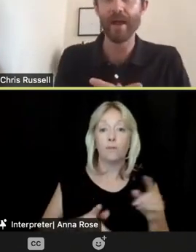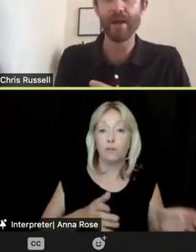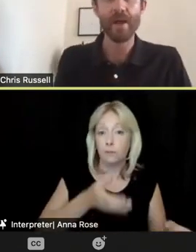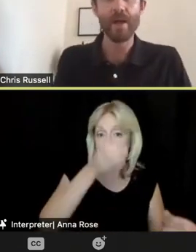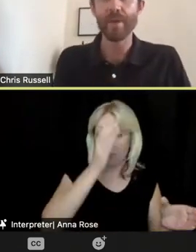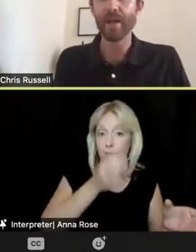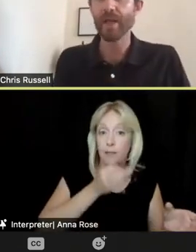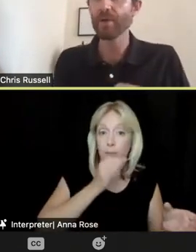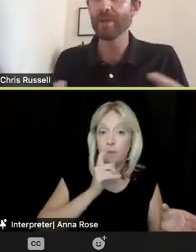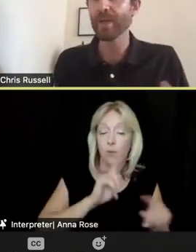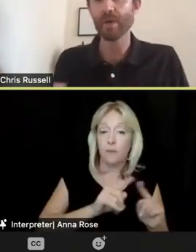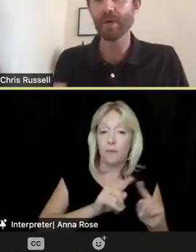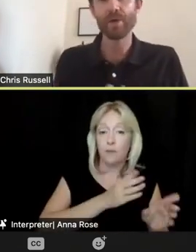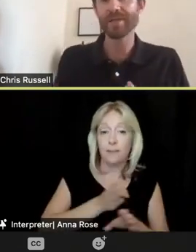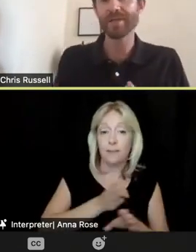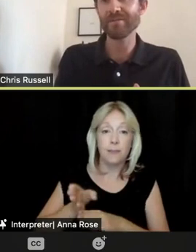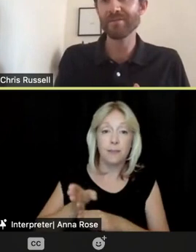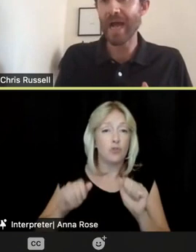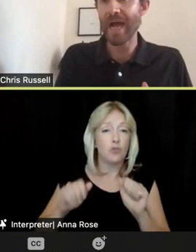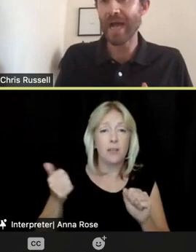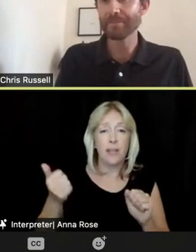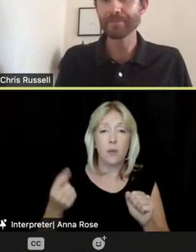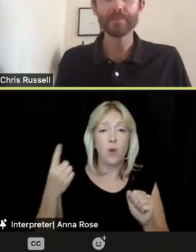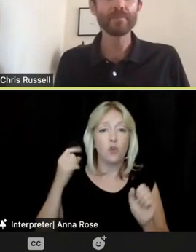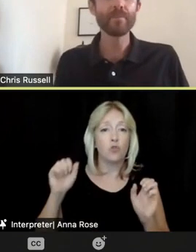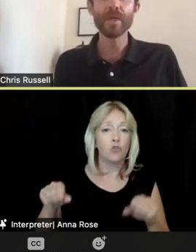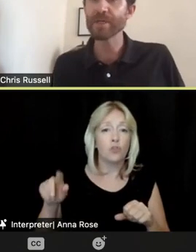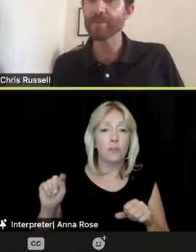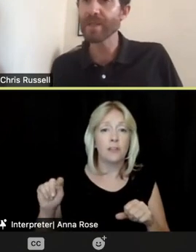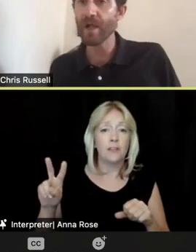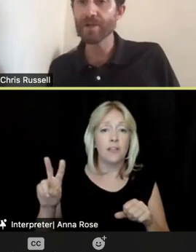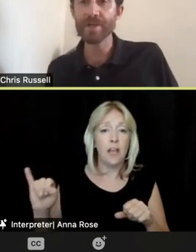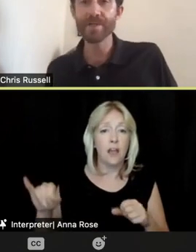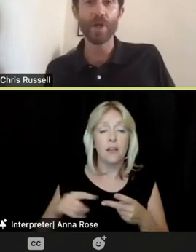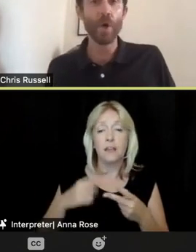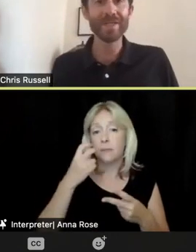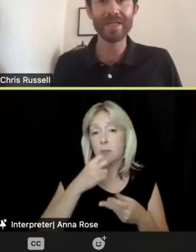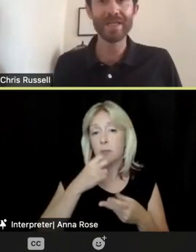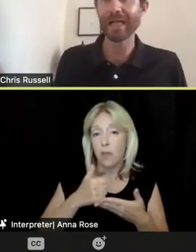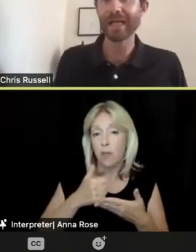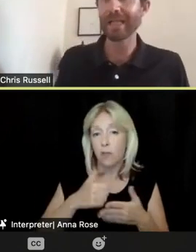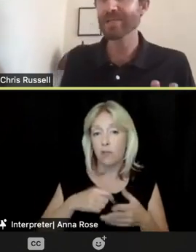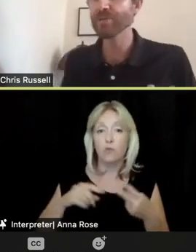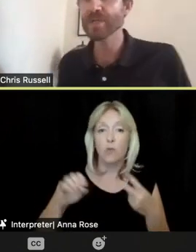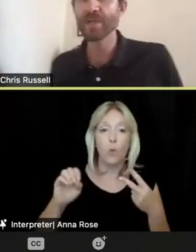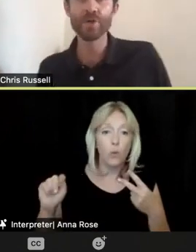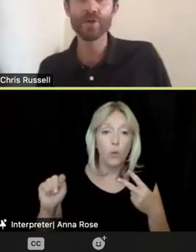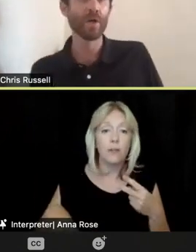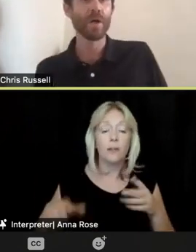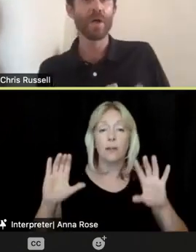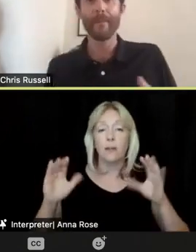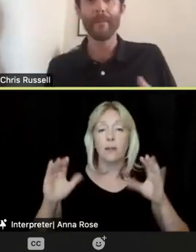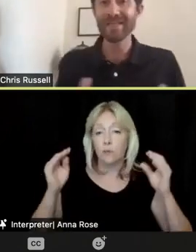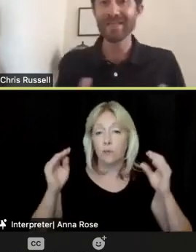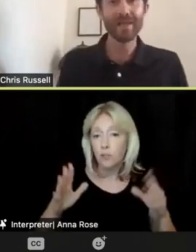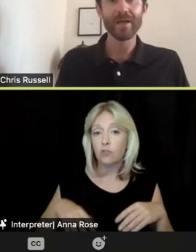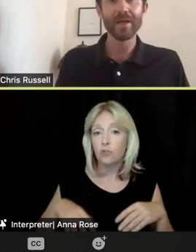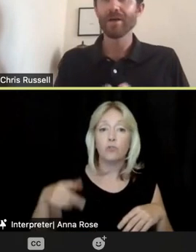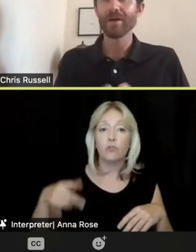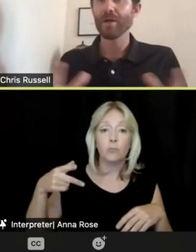together, right? But it could be anyone. It could be a TVI, speech pathologist, an OT, a classroom teacher,